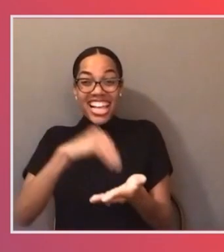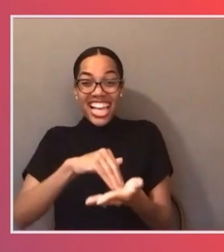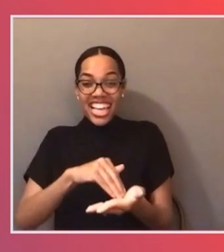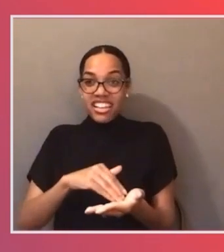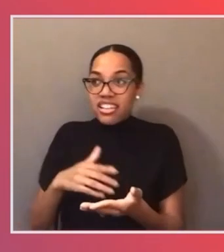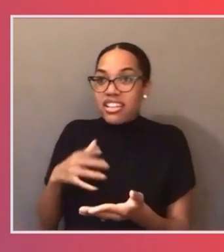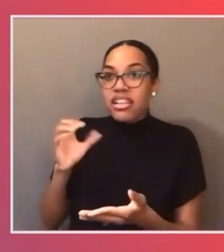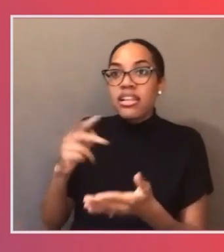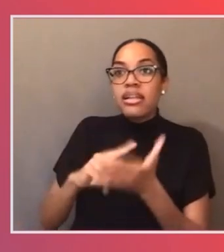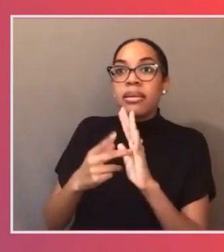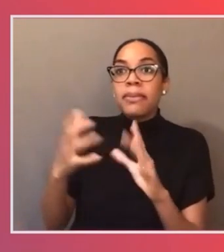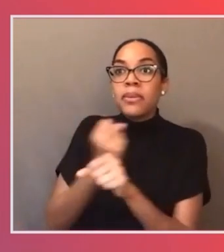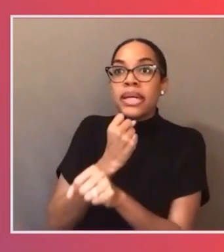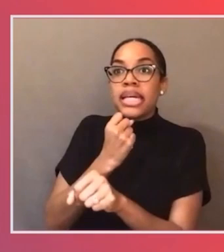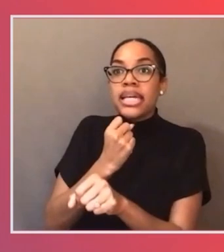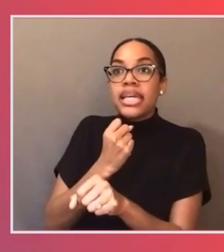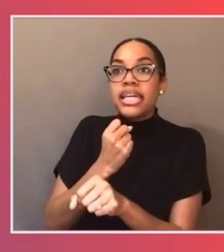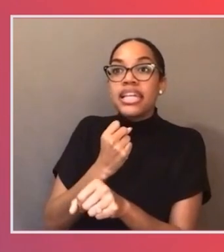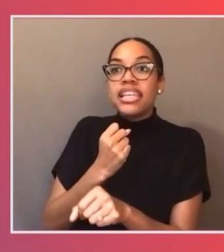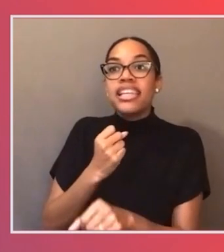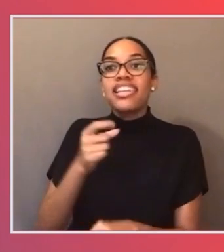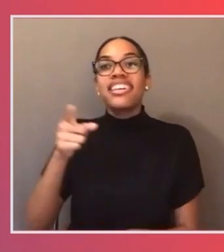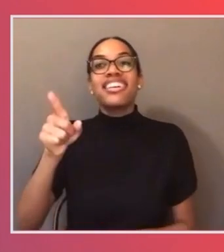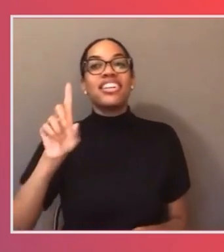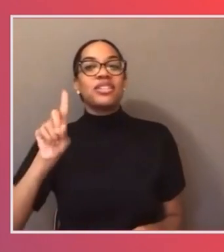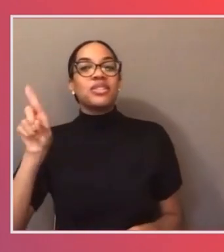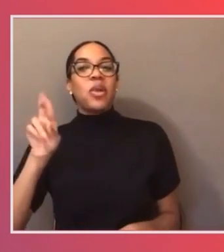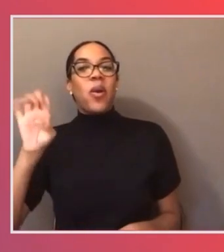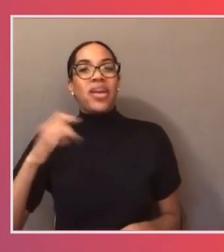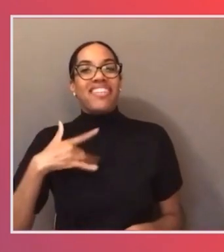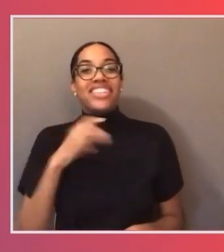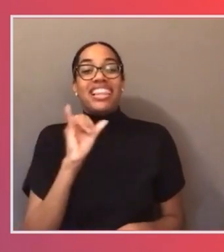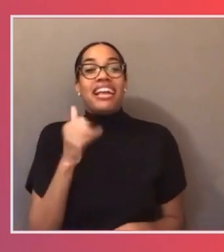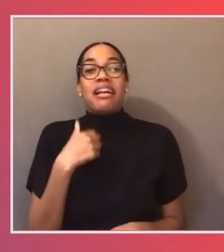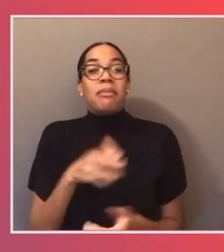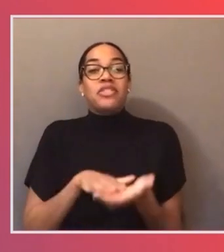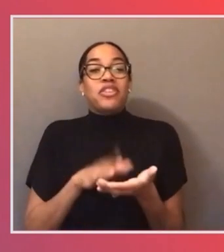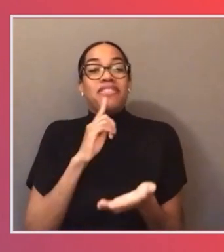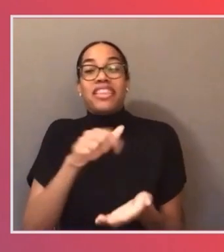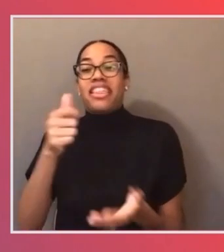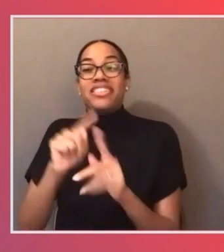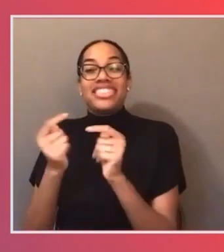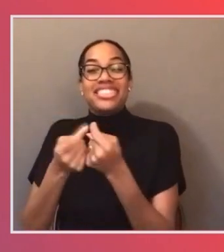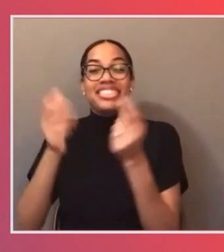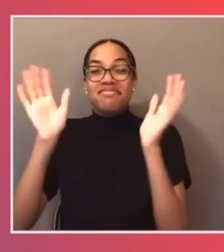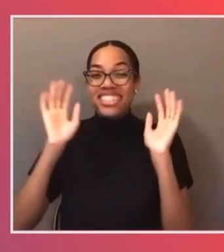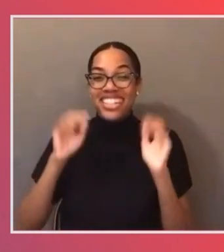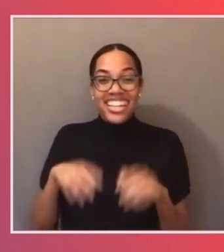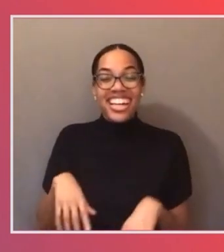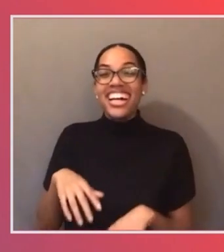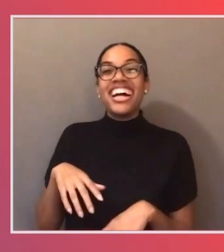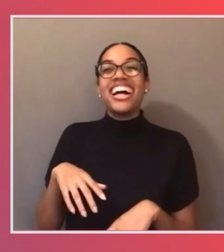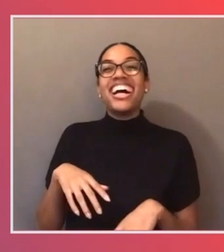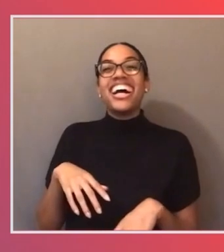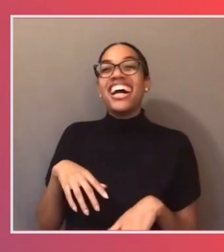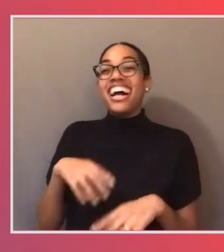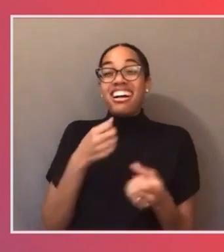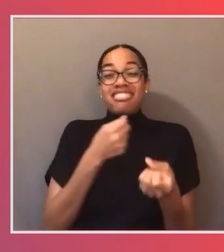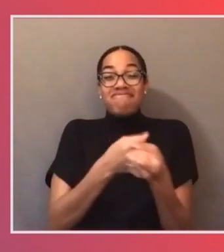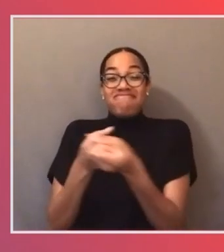all teams. Okay, no, here we go. This is for the win. Howard the Duck? Exactly What? 2